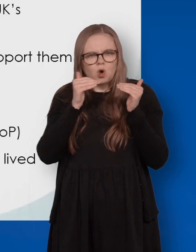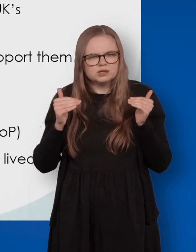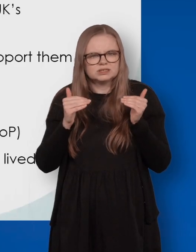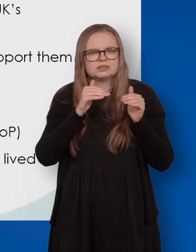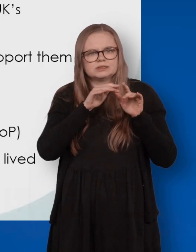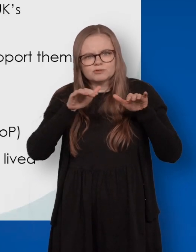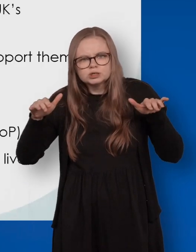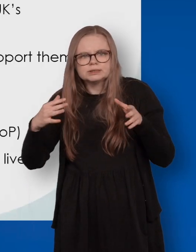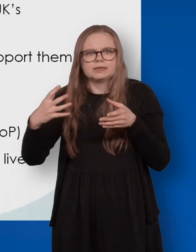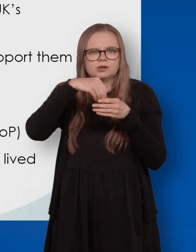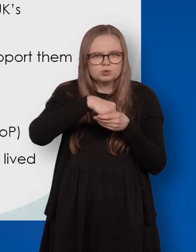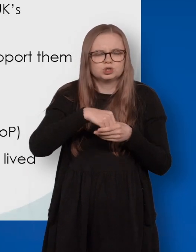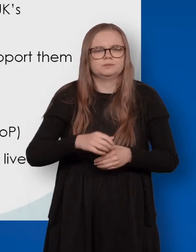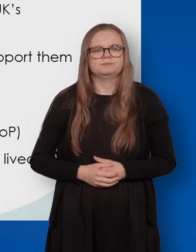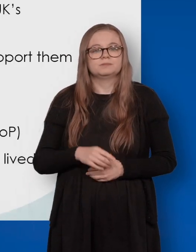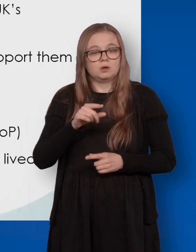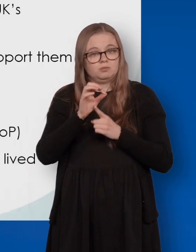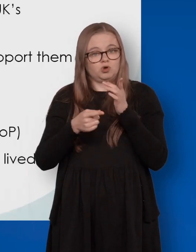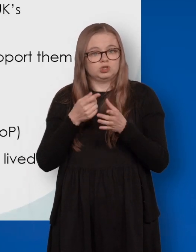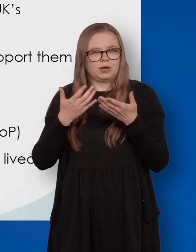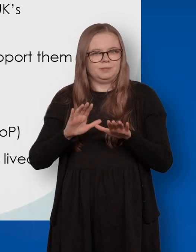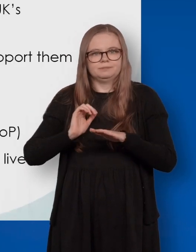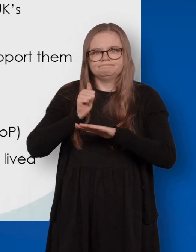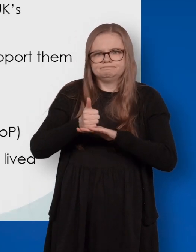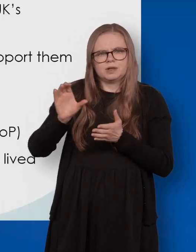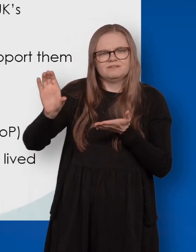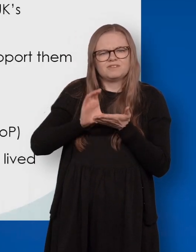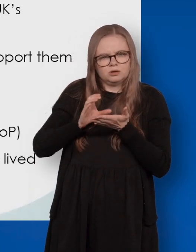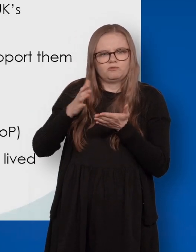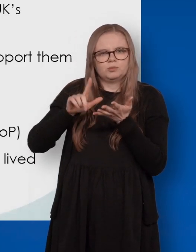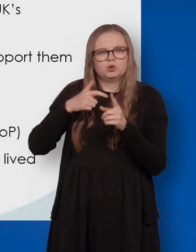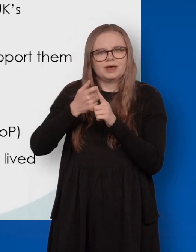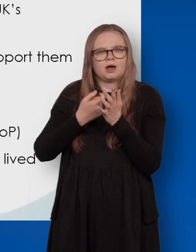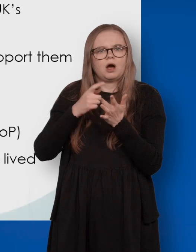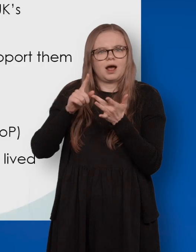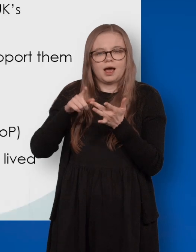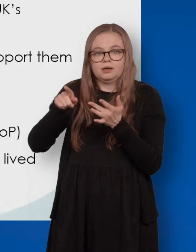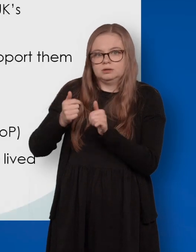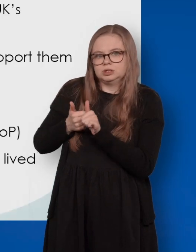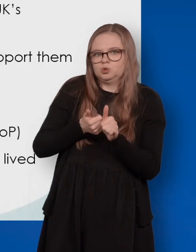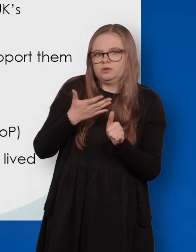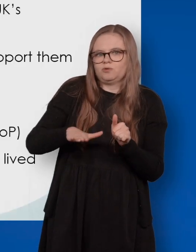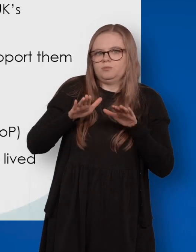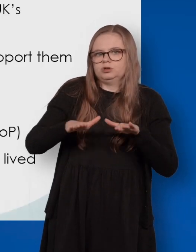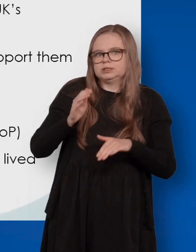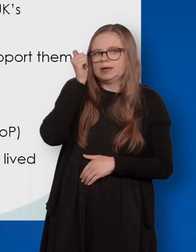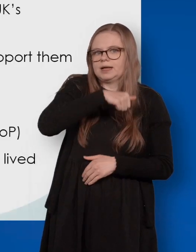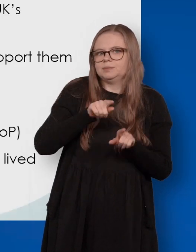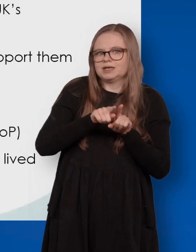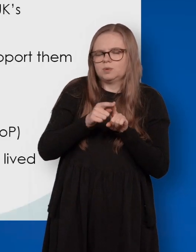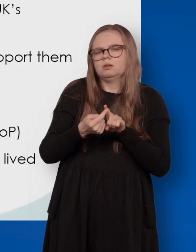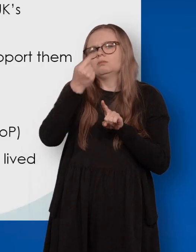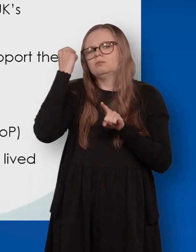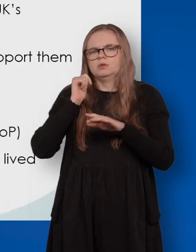inclusion. And it is a project, an initiative that was funded by UKRI with additional support from the British Academy. It started in